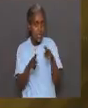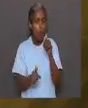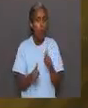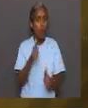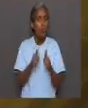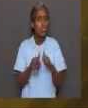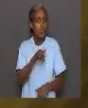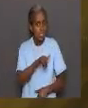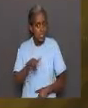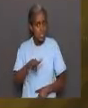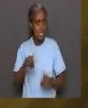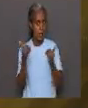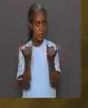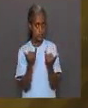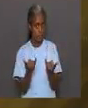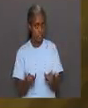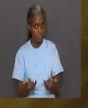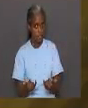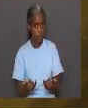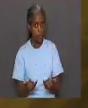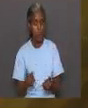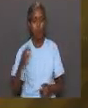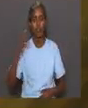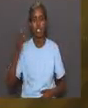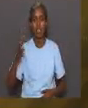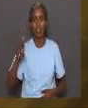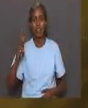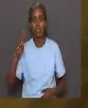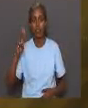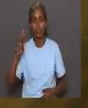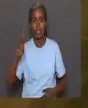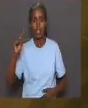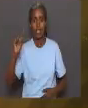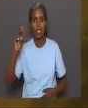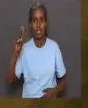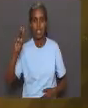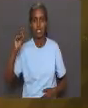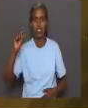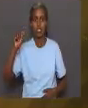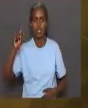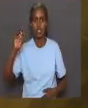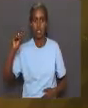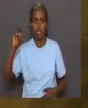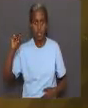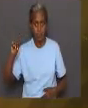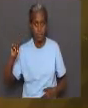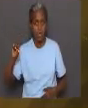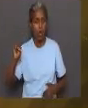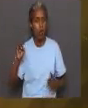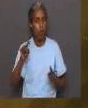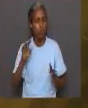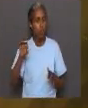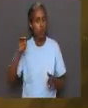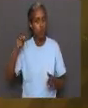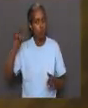which have the same shape as the frustum of a cone. You may get started